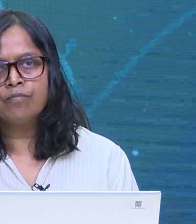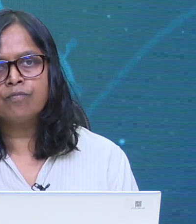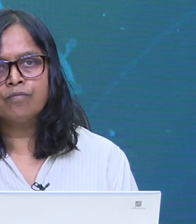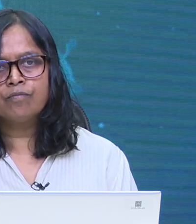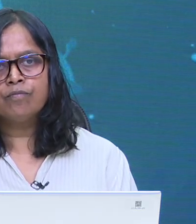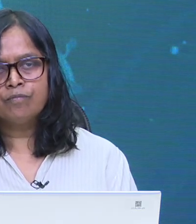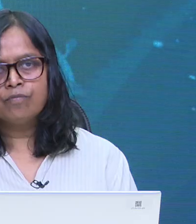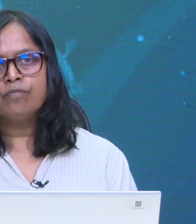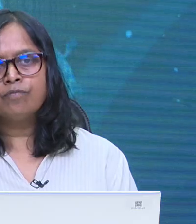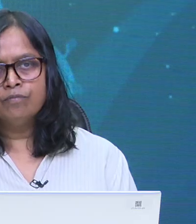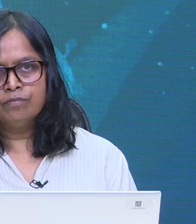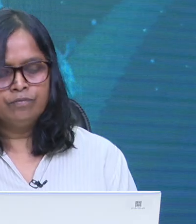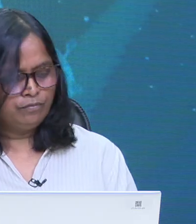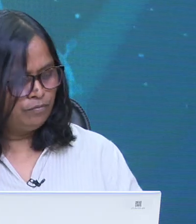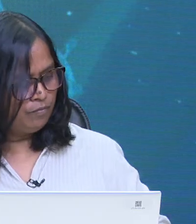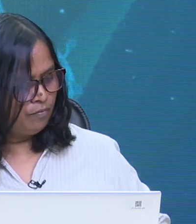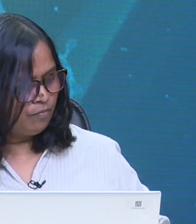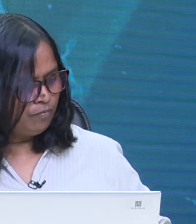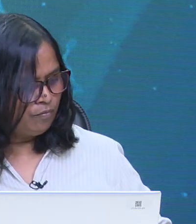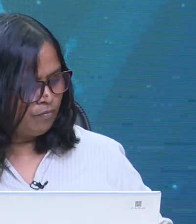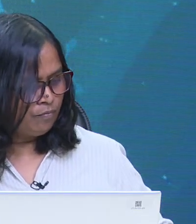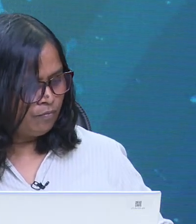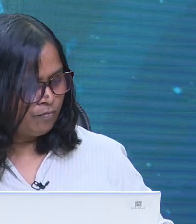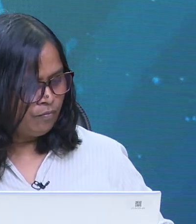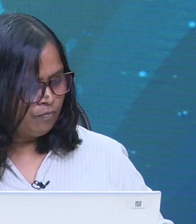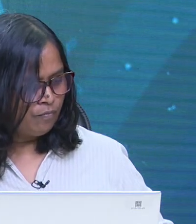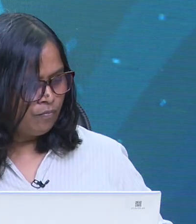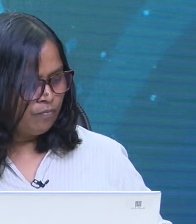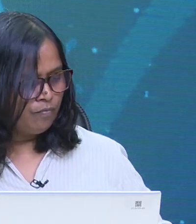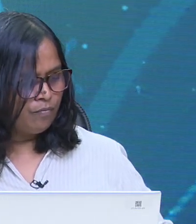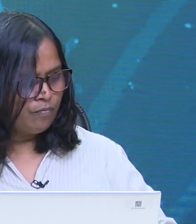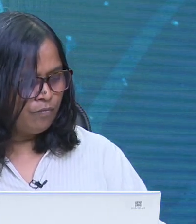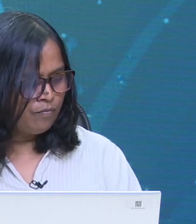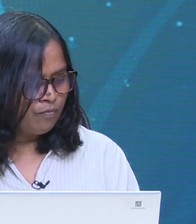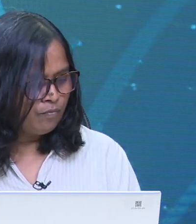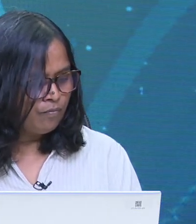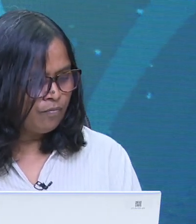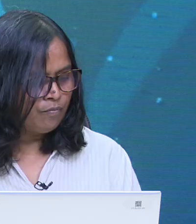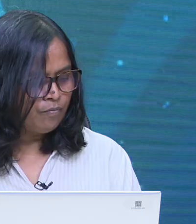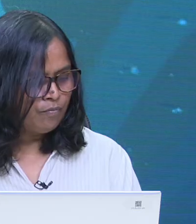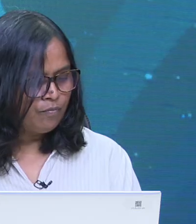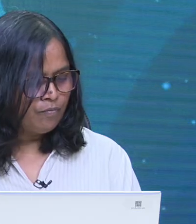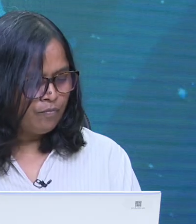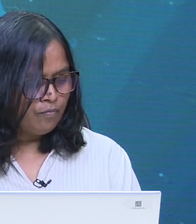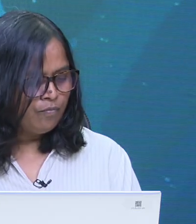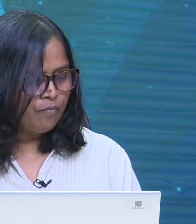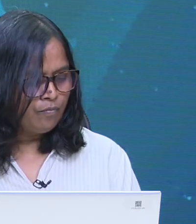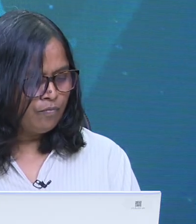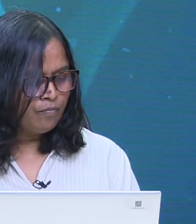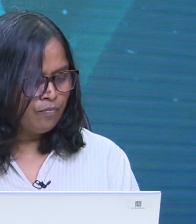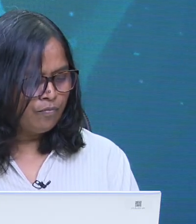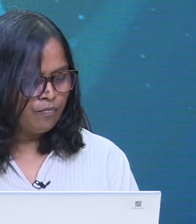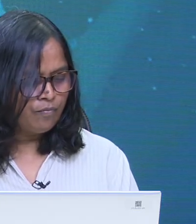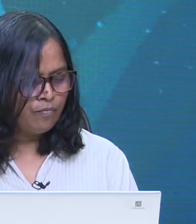can change their school. Okay. Then this request will go to the particular head teacher. Then head teacher will approve